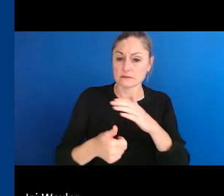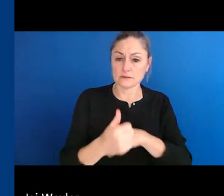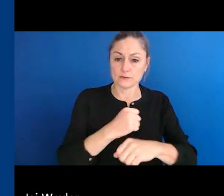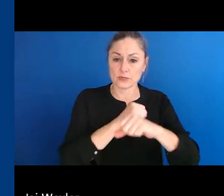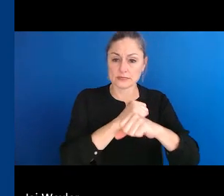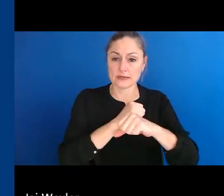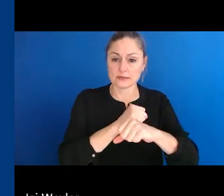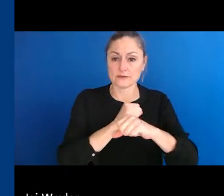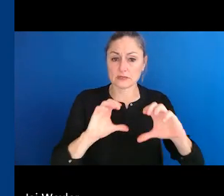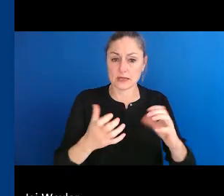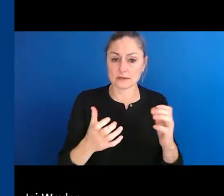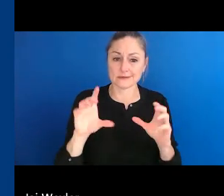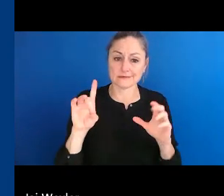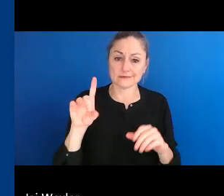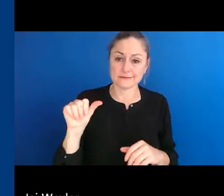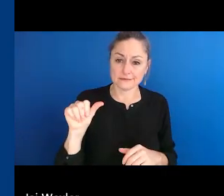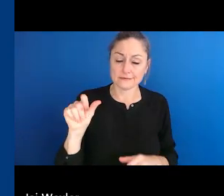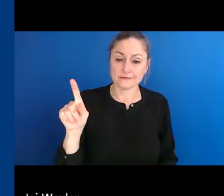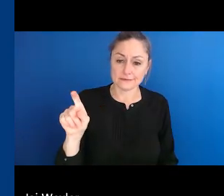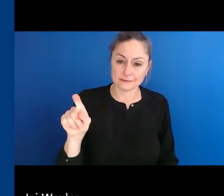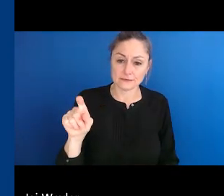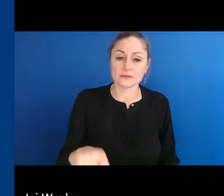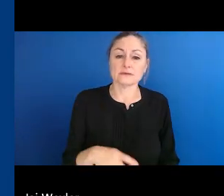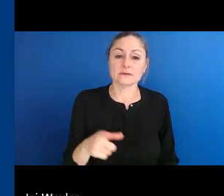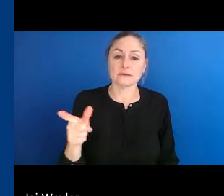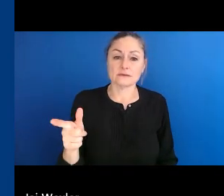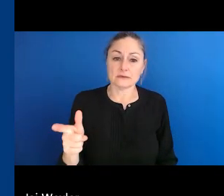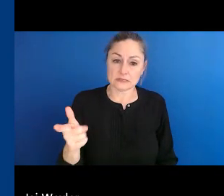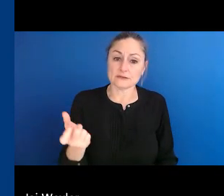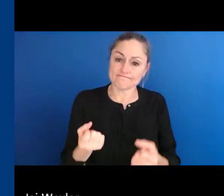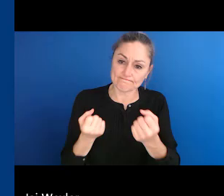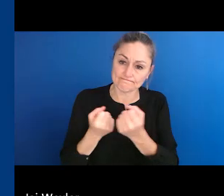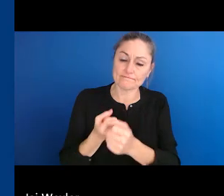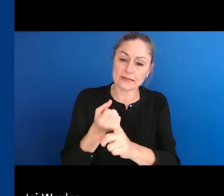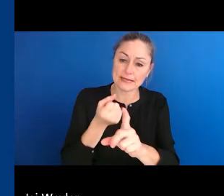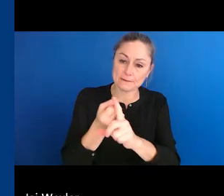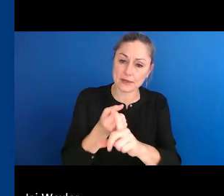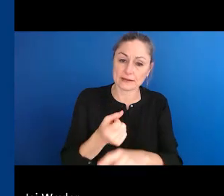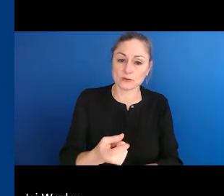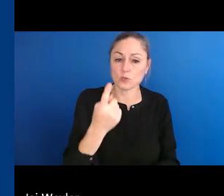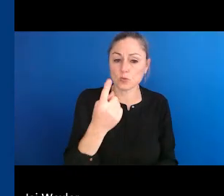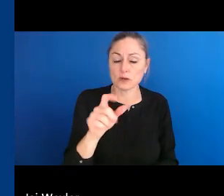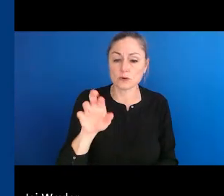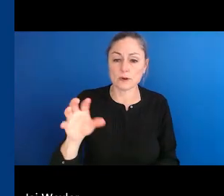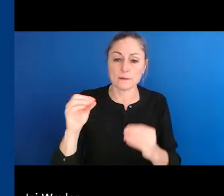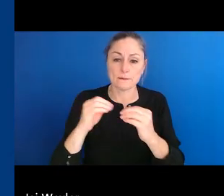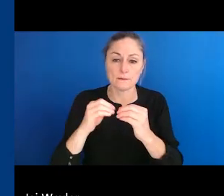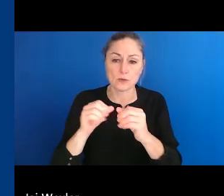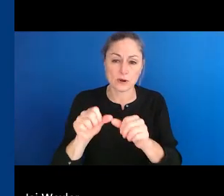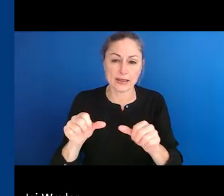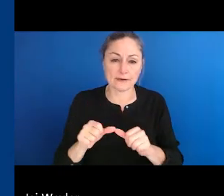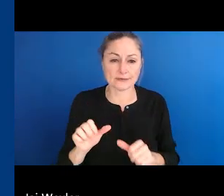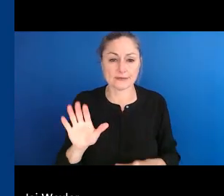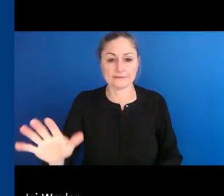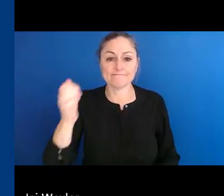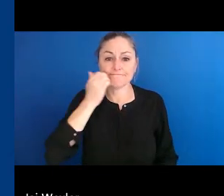of disability? Is there that substantial impact to one or more areas of a person's daily